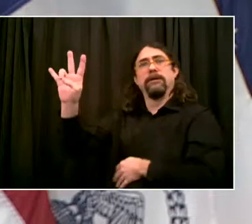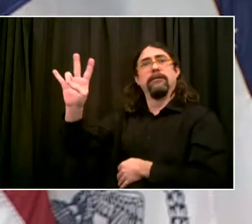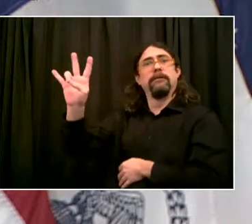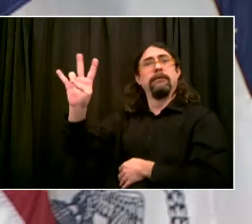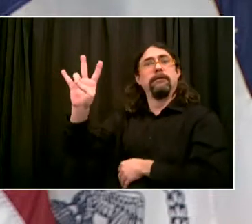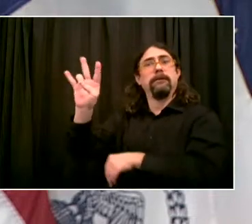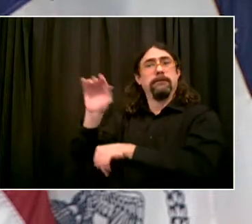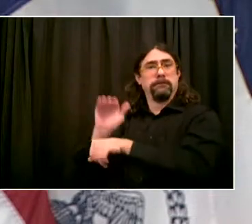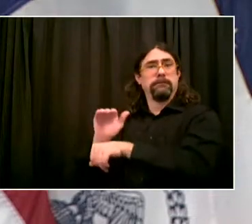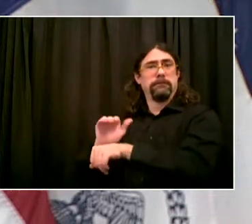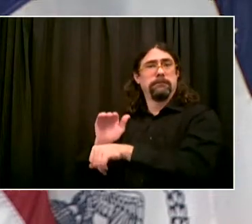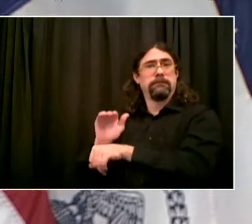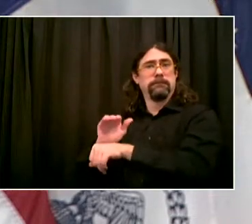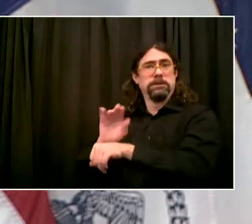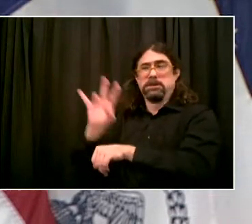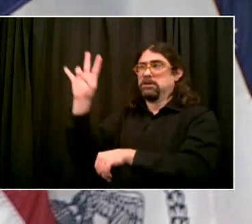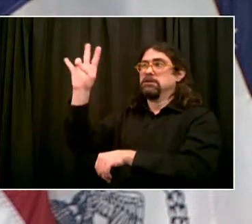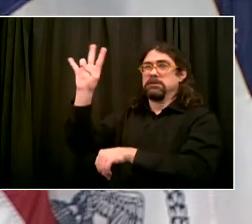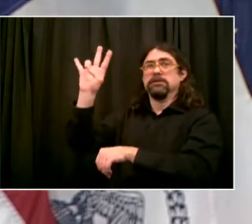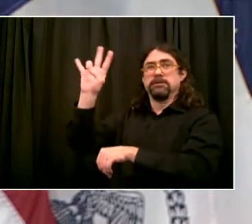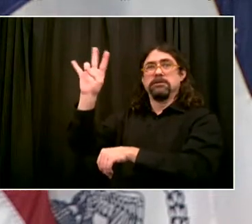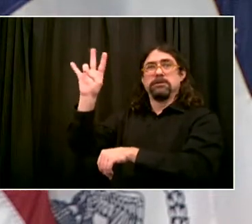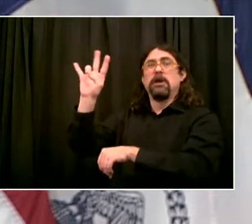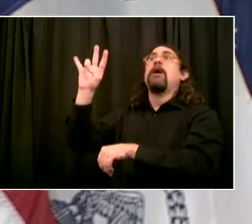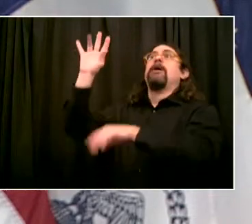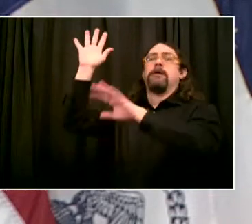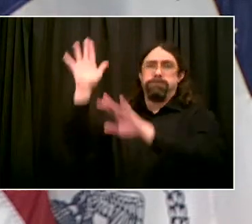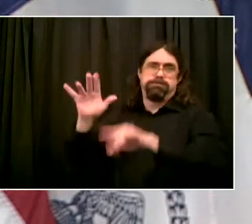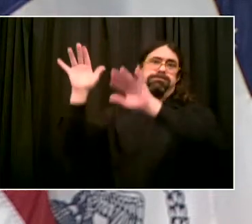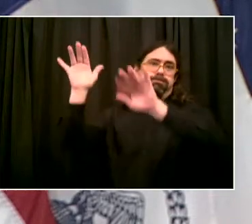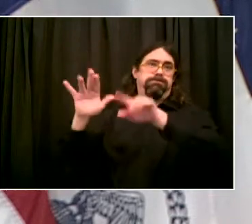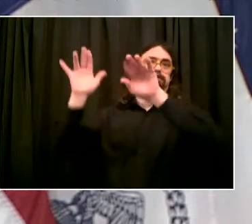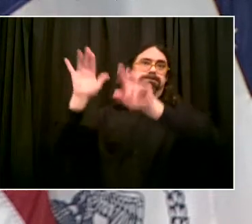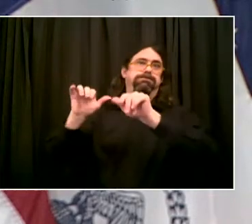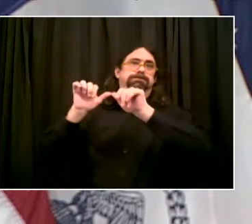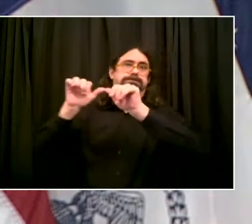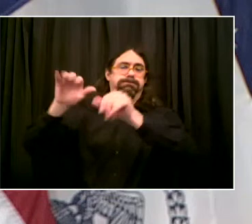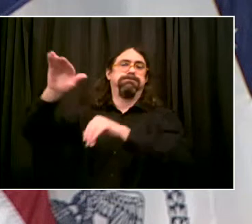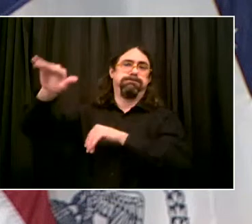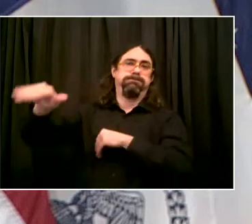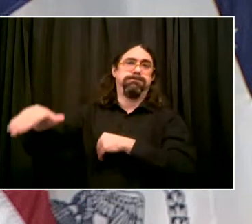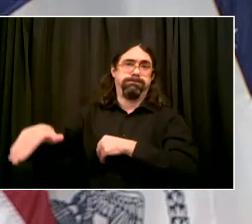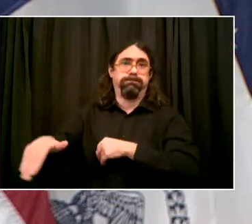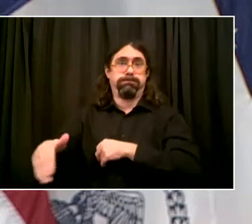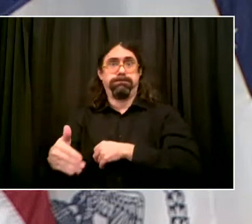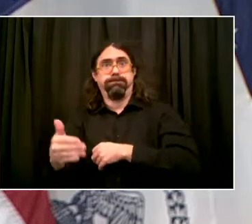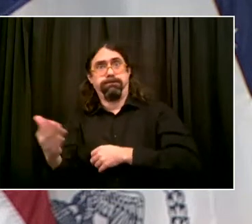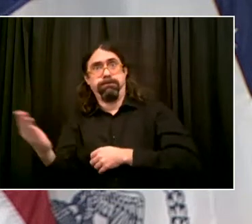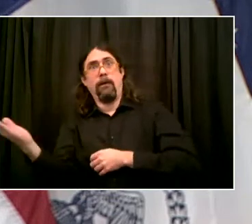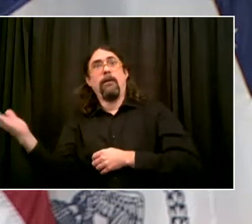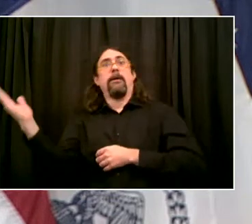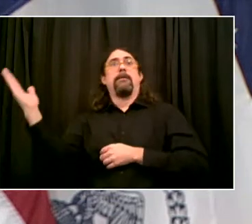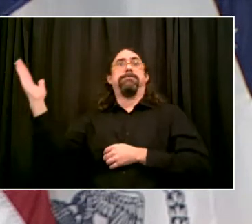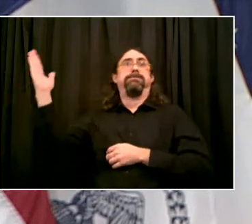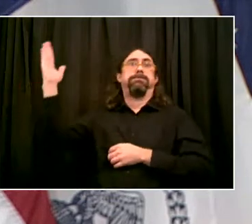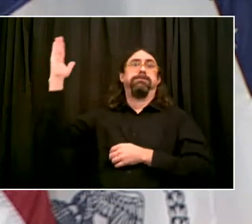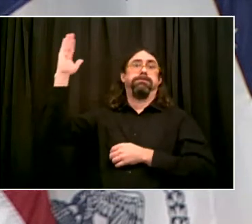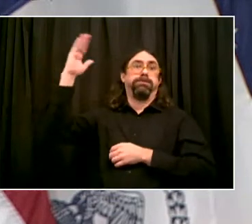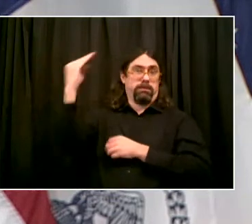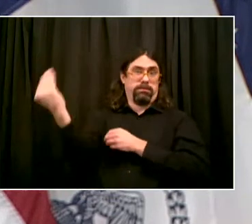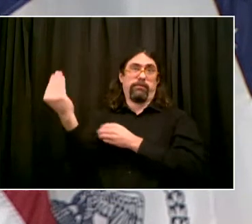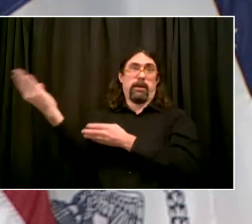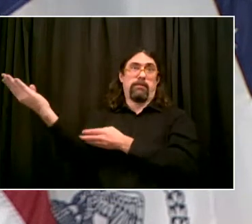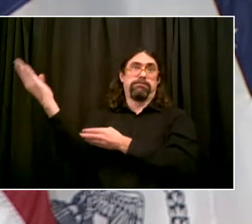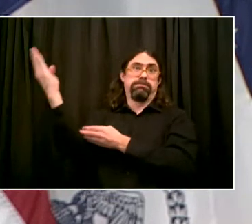hours Tuesday. Now, again, we know with the weather, things change, things evolve. We're going to be giving constant updates. But right now, we're getting